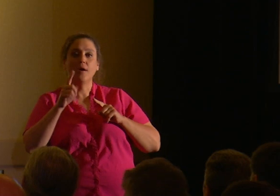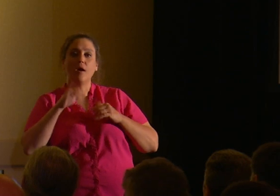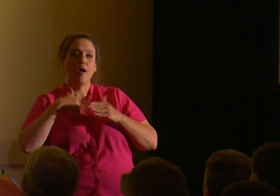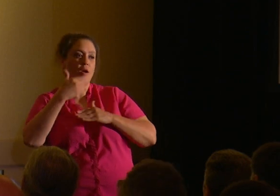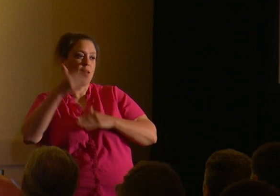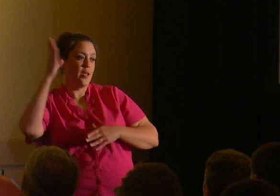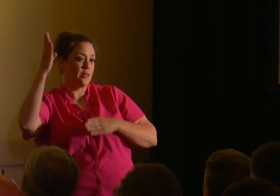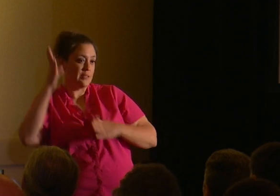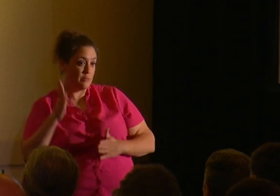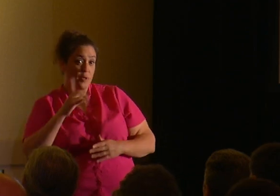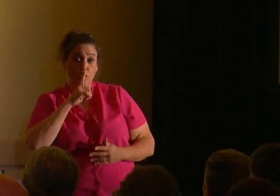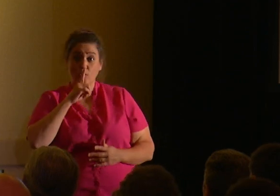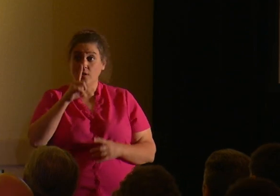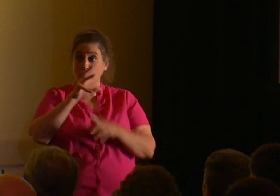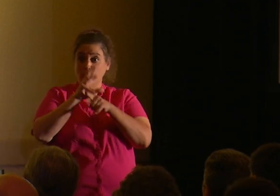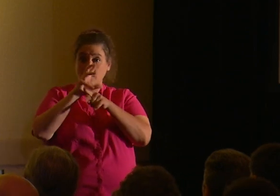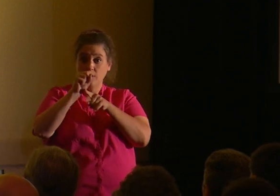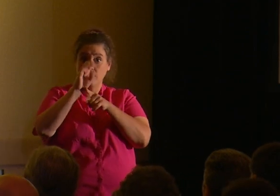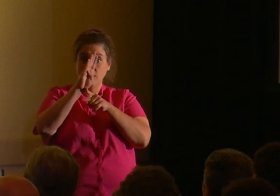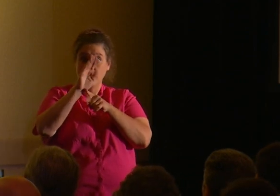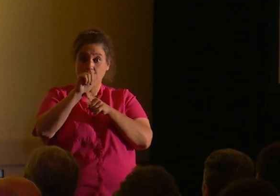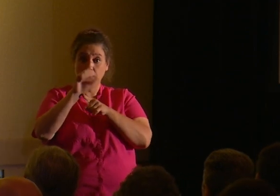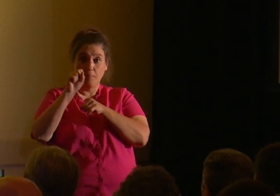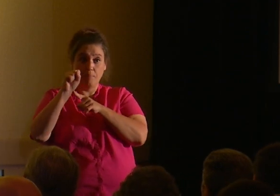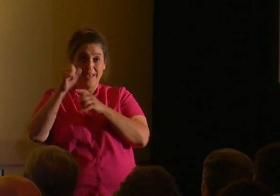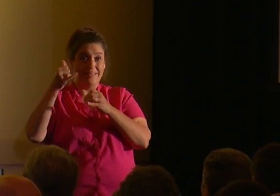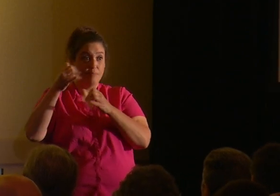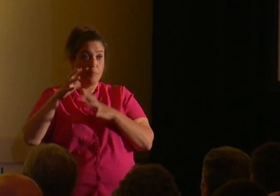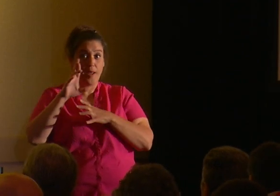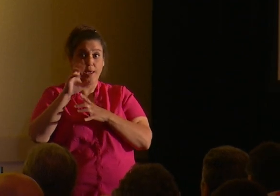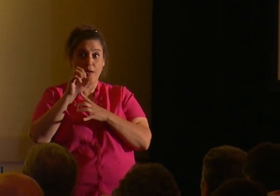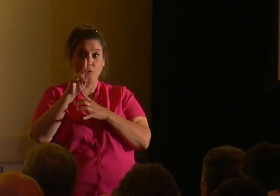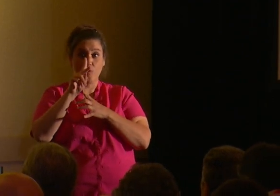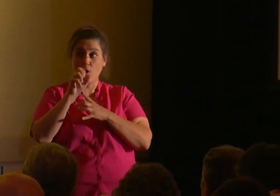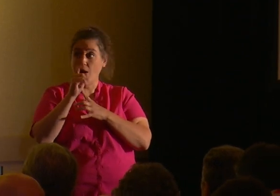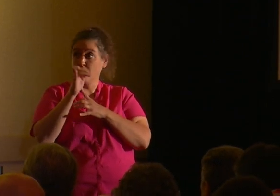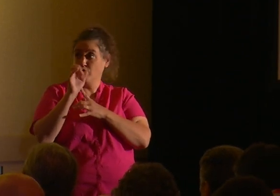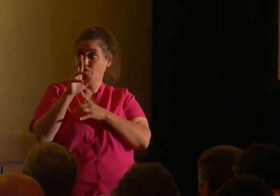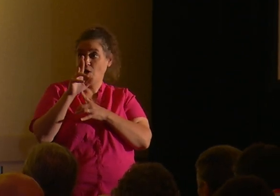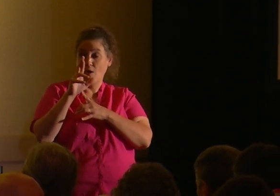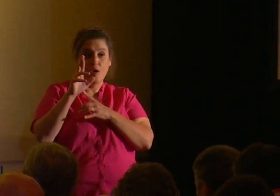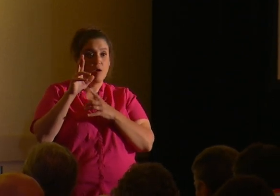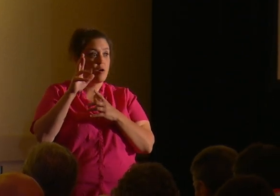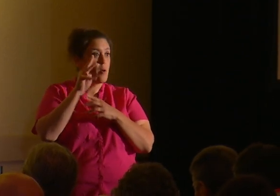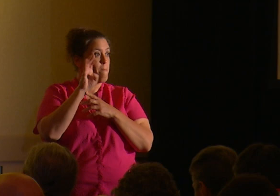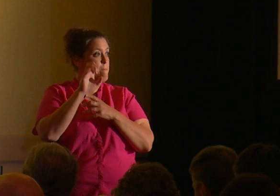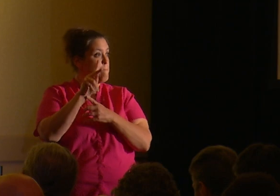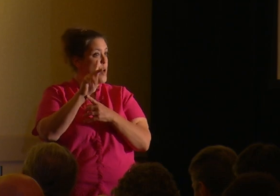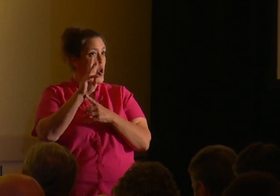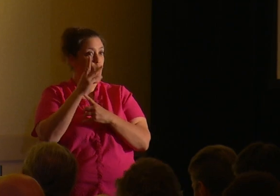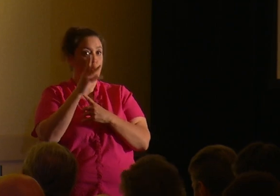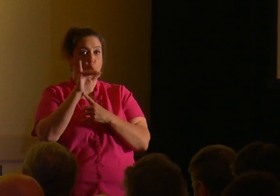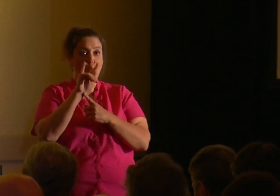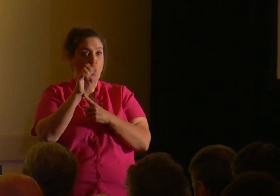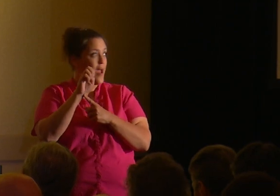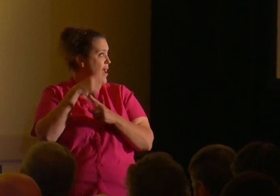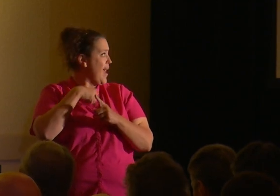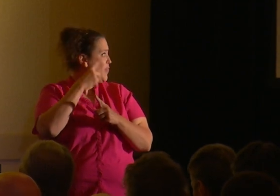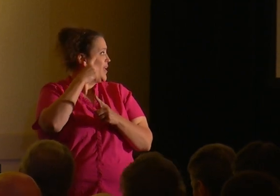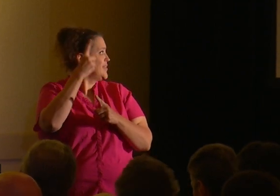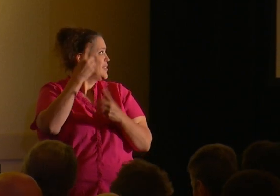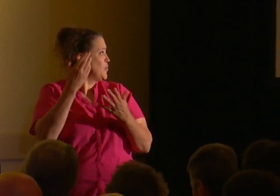speaker, the awesome bass playing rock star Mark White. I think he's somewhere in here, but I can't see.